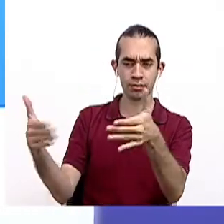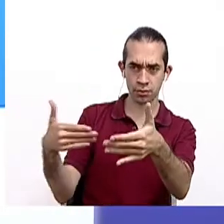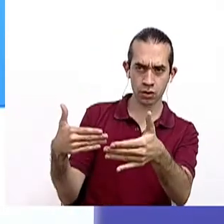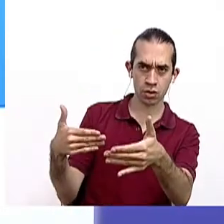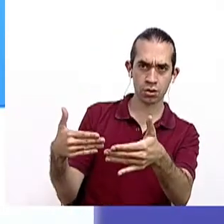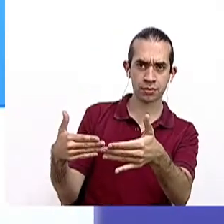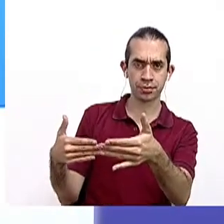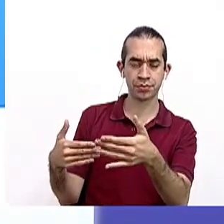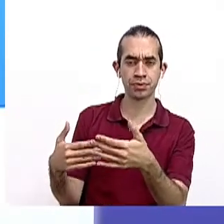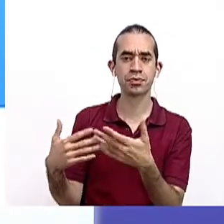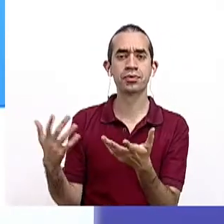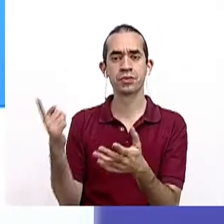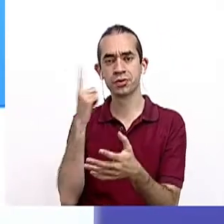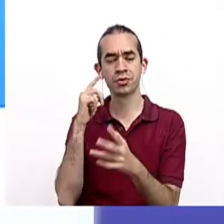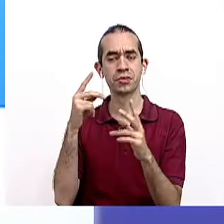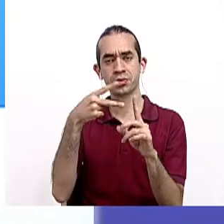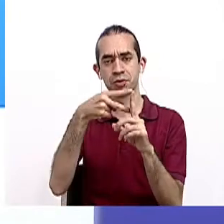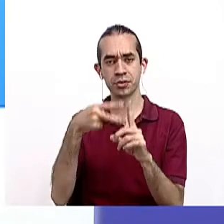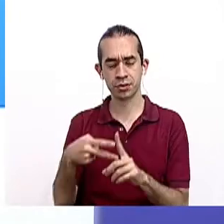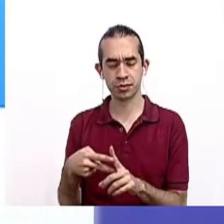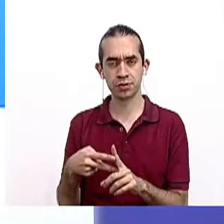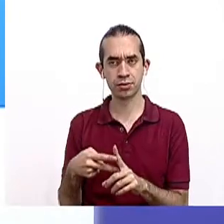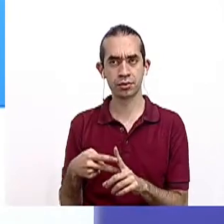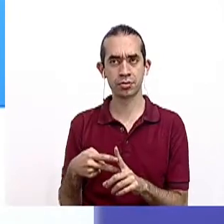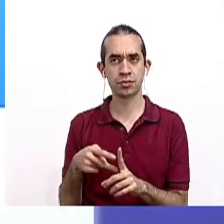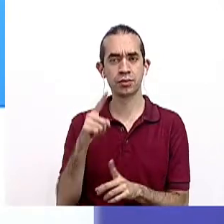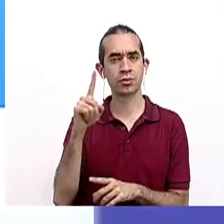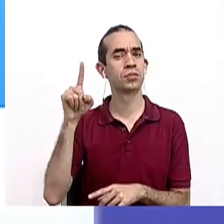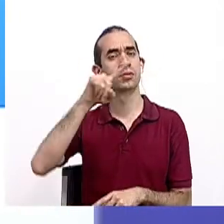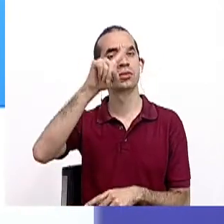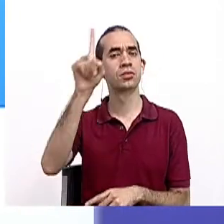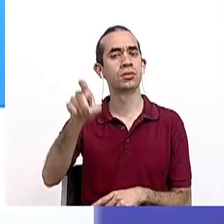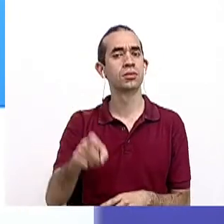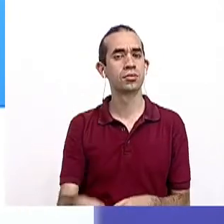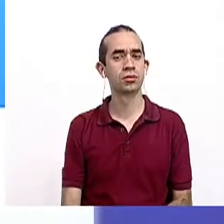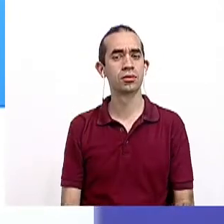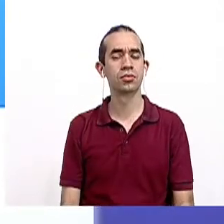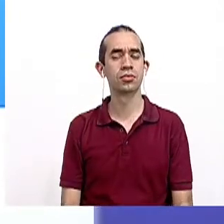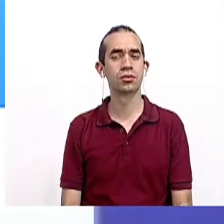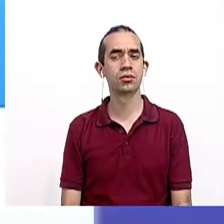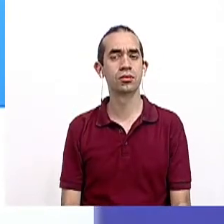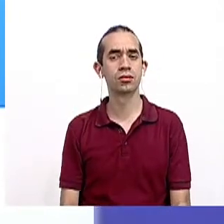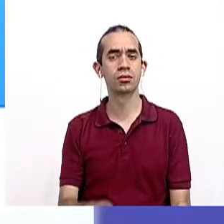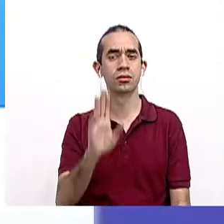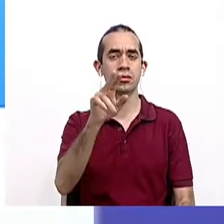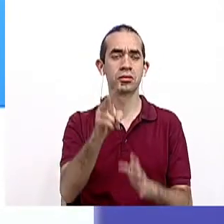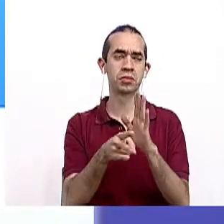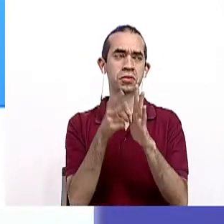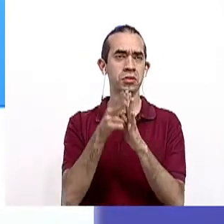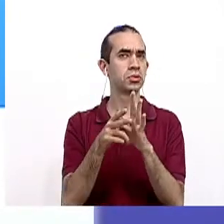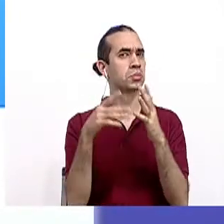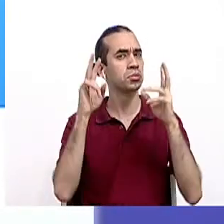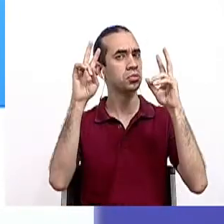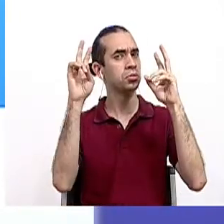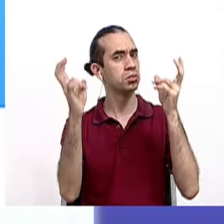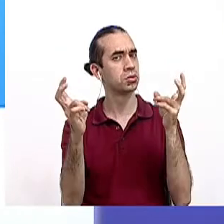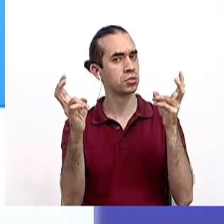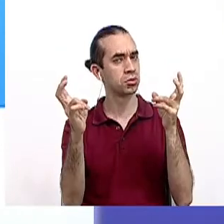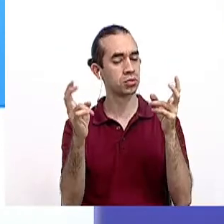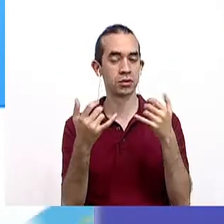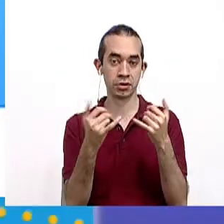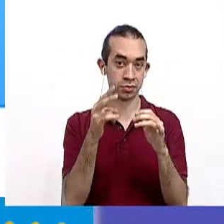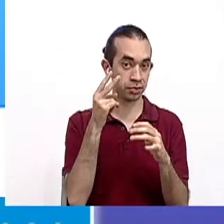box, and you saw the vocabulary. There is a question for you. What is the video about? We're going to watch a